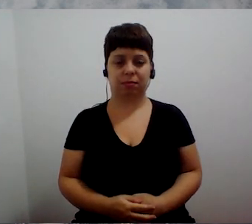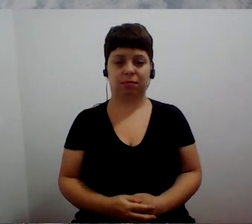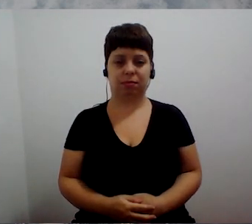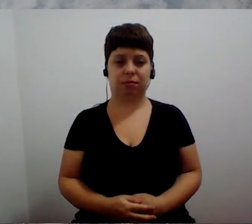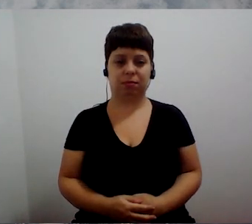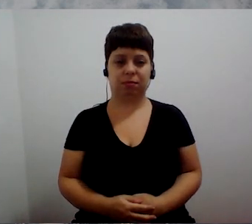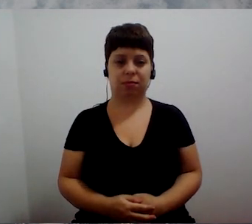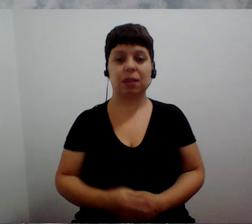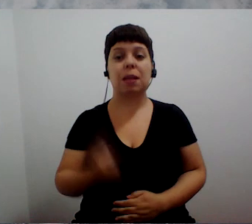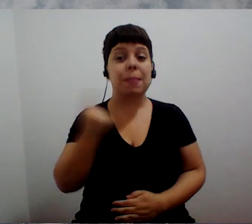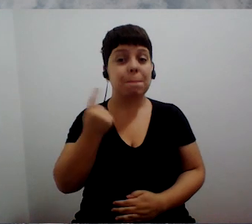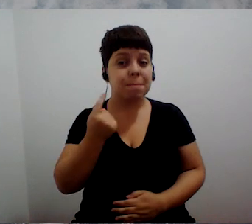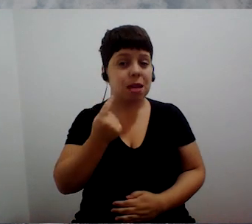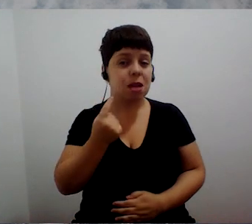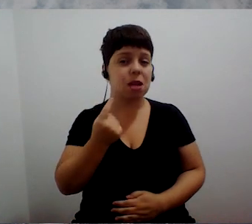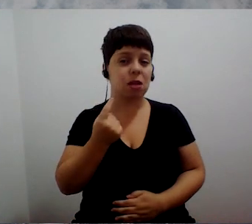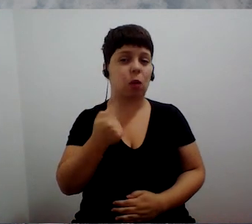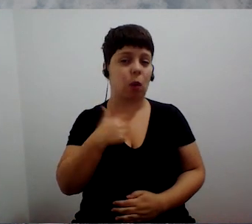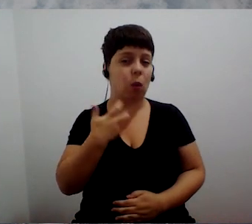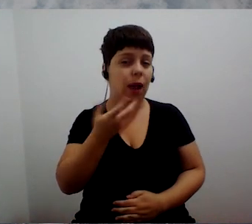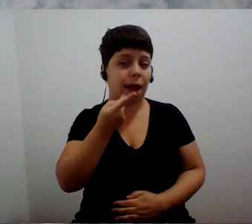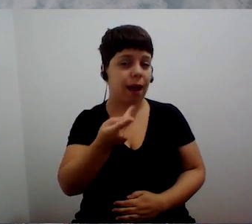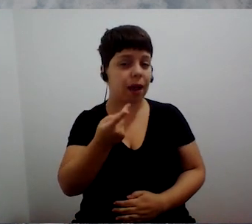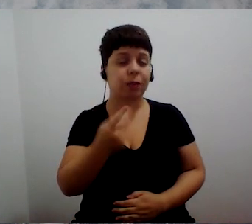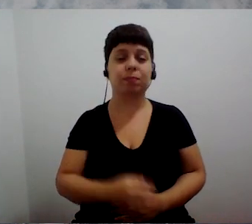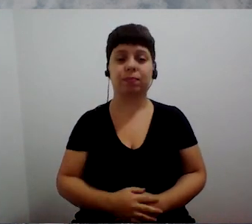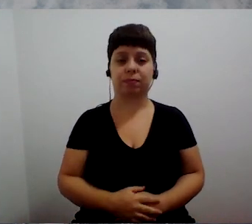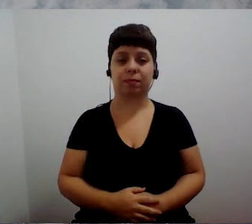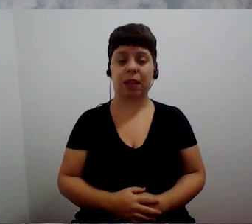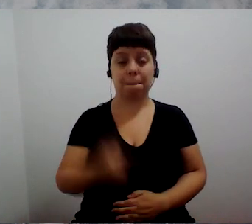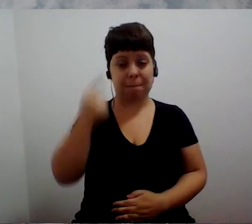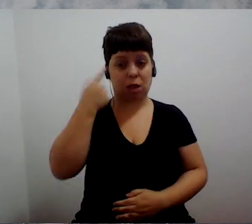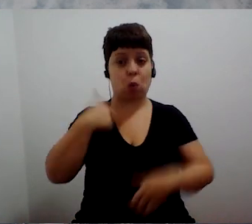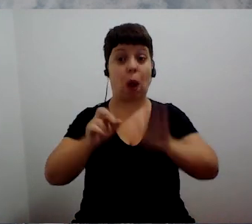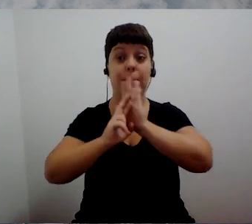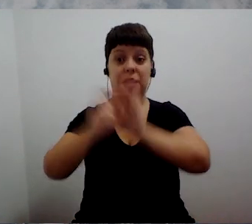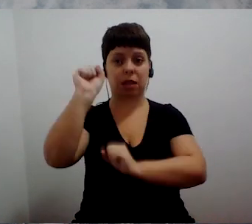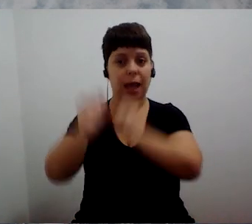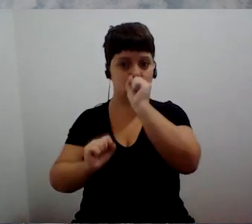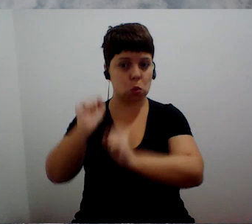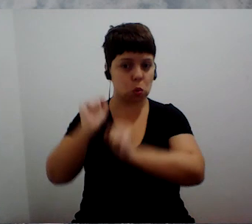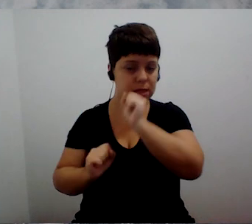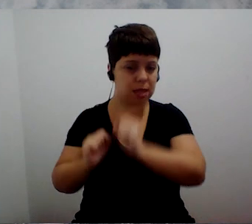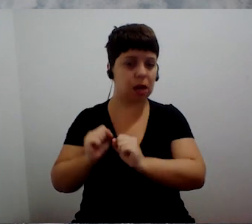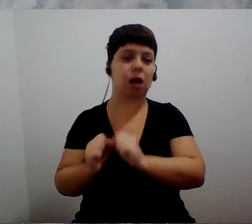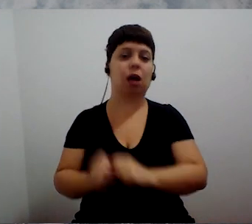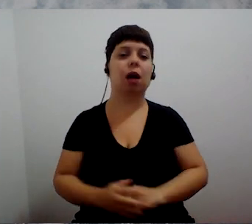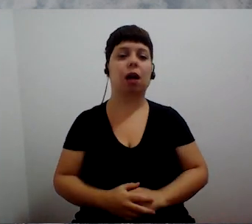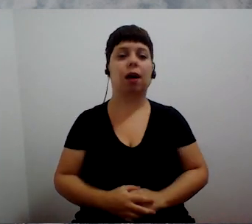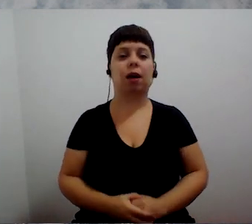The first thing that I would like to say is that as an industry representative, I'd like to say that